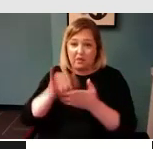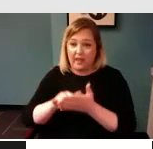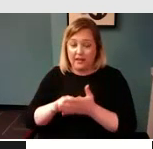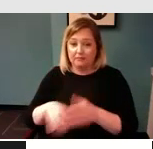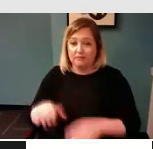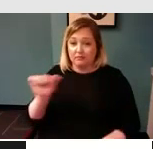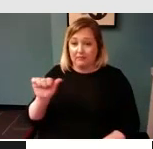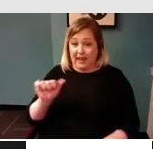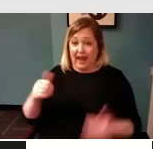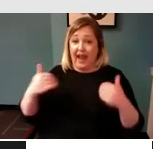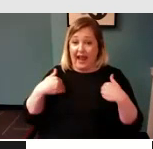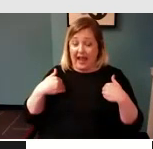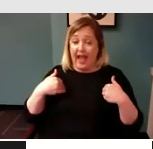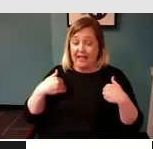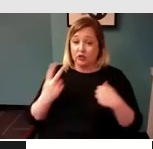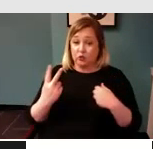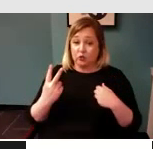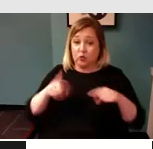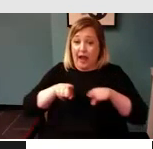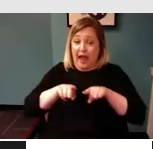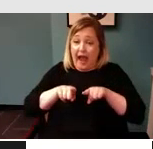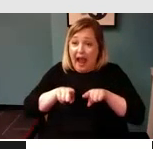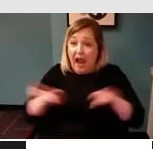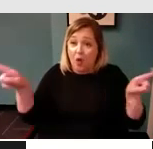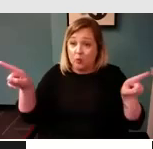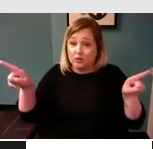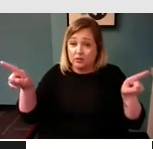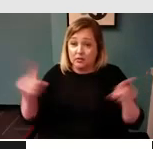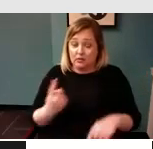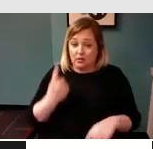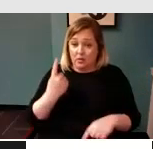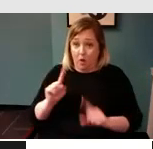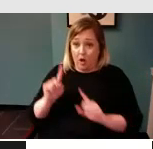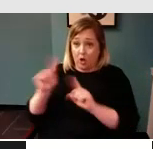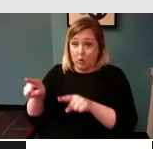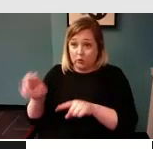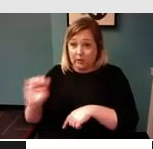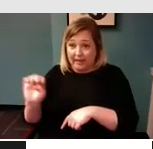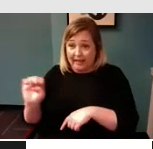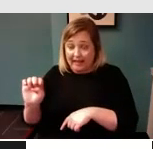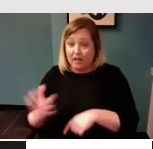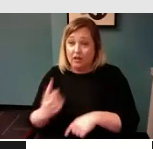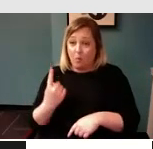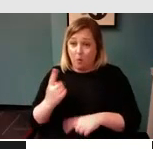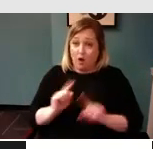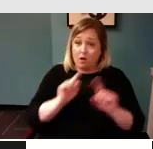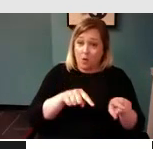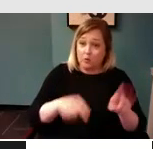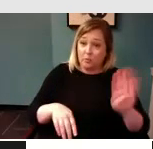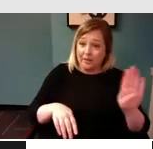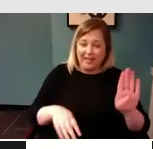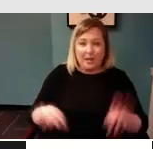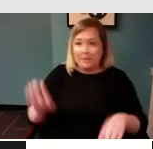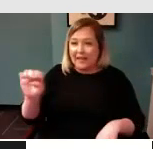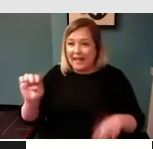to B, one to E. However, both B and E are already taken care of. We are done. It has been visited. So essentially